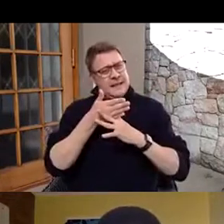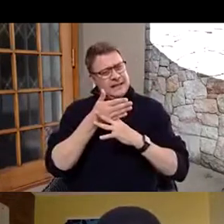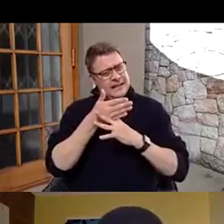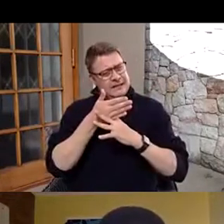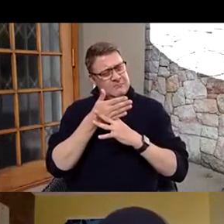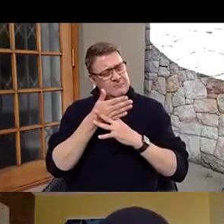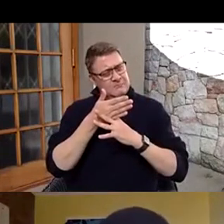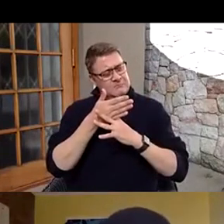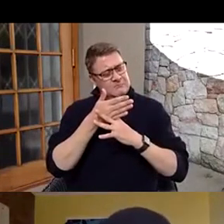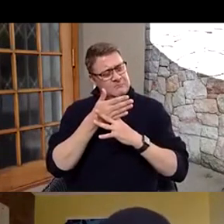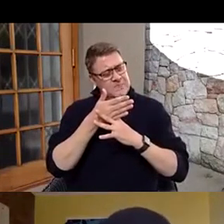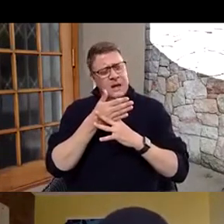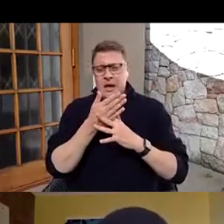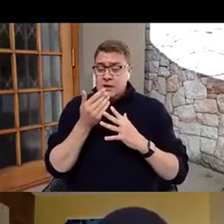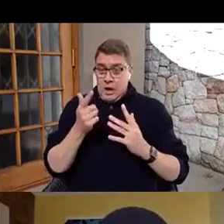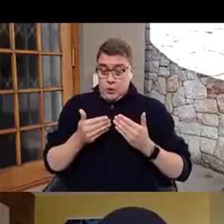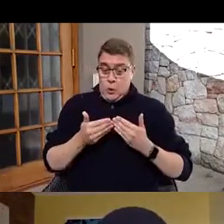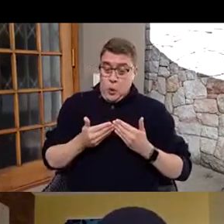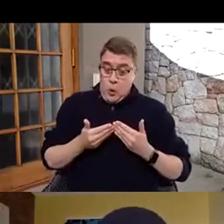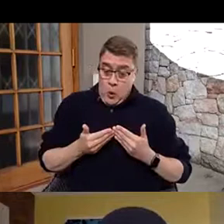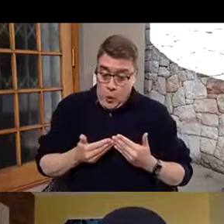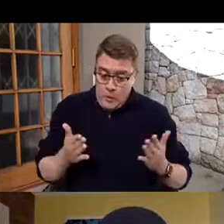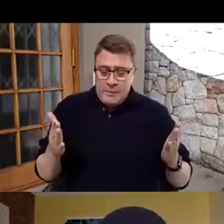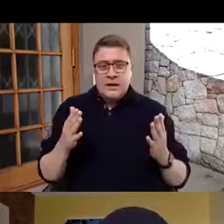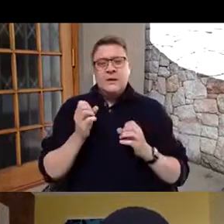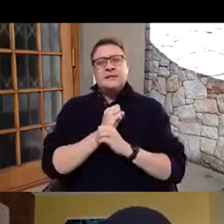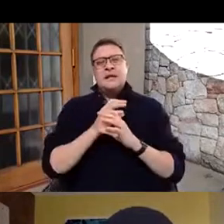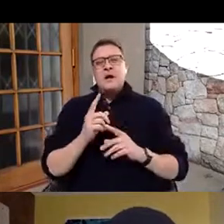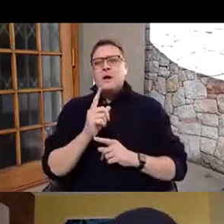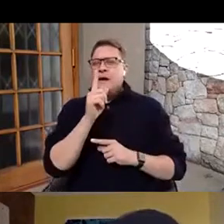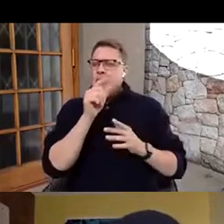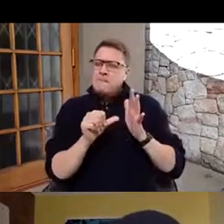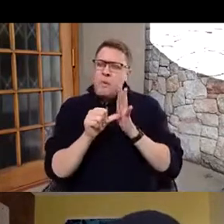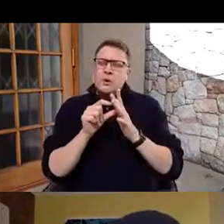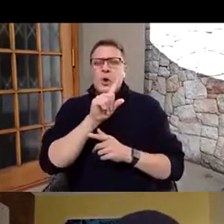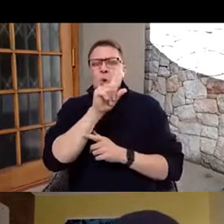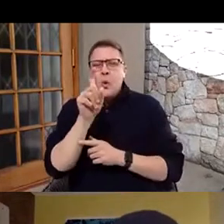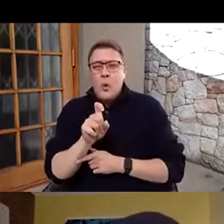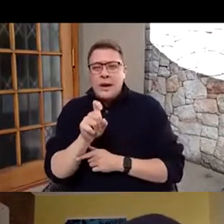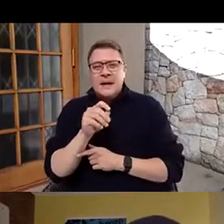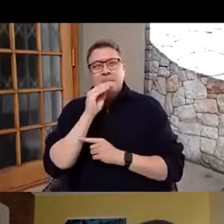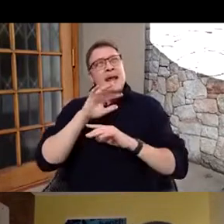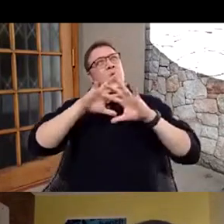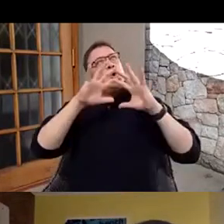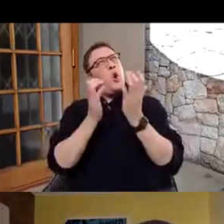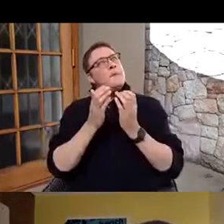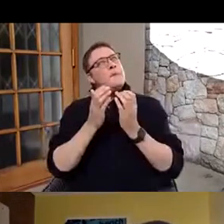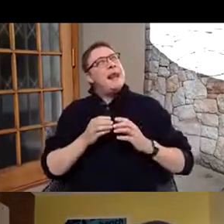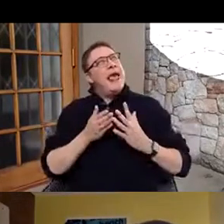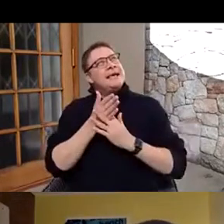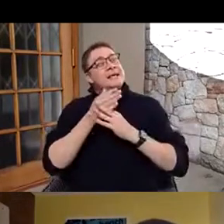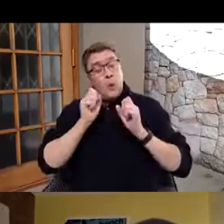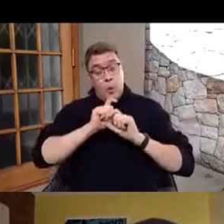up today's session, we'll open with the very important question, seeing as it's Global Accessibility Awareness Day.